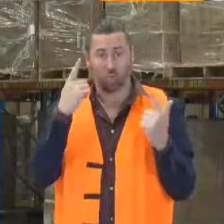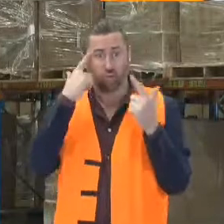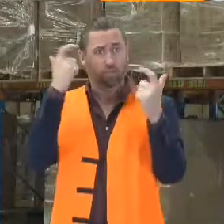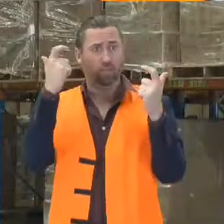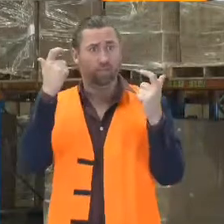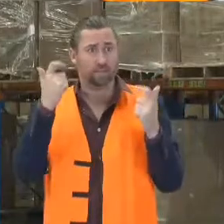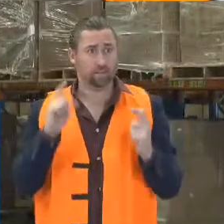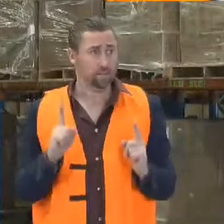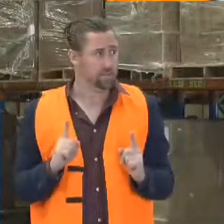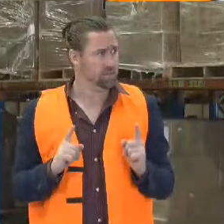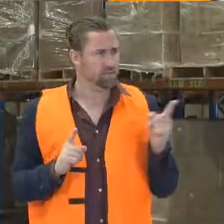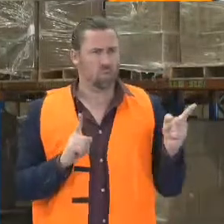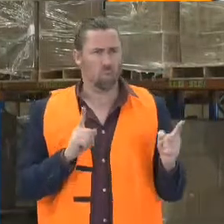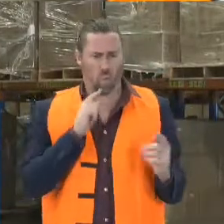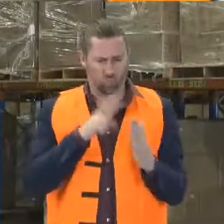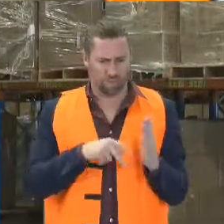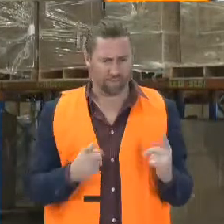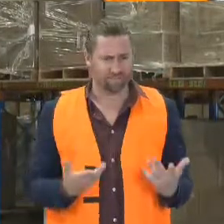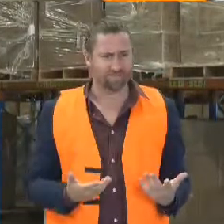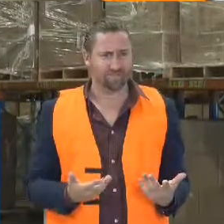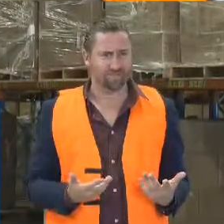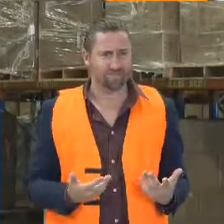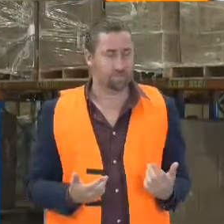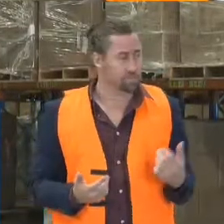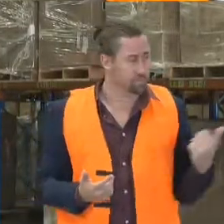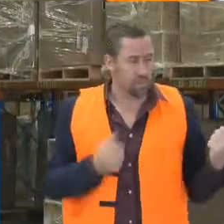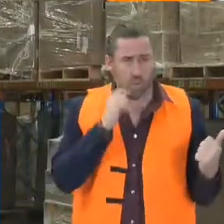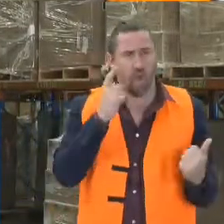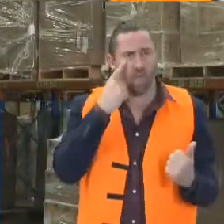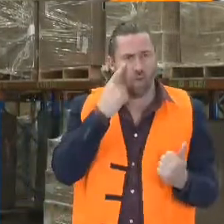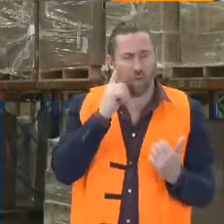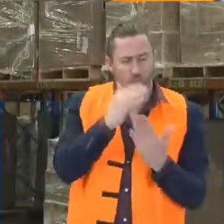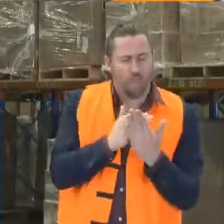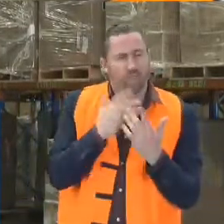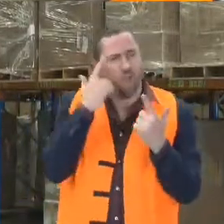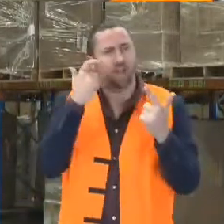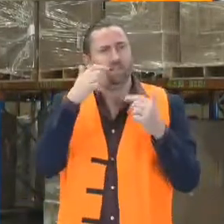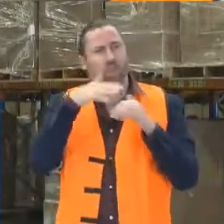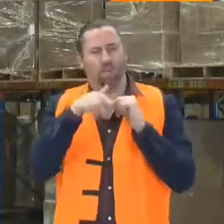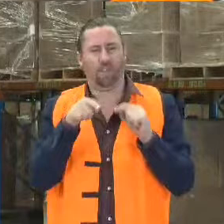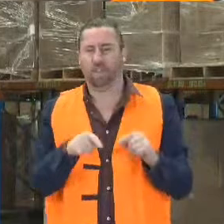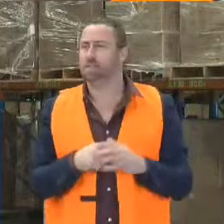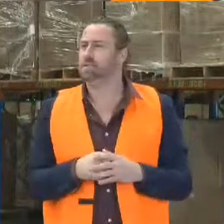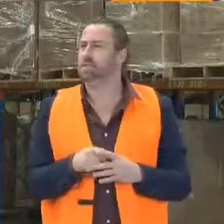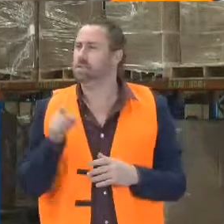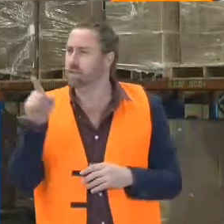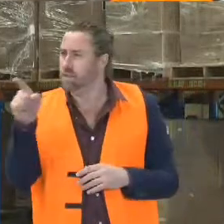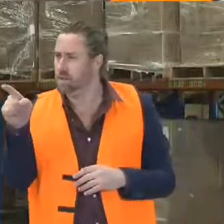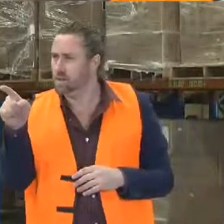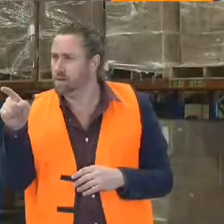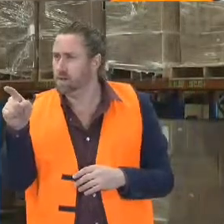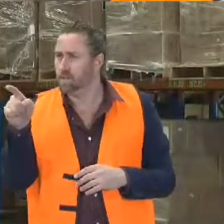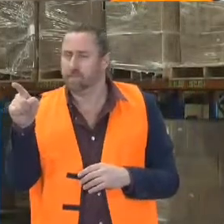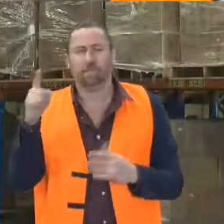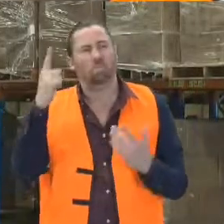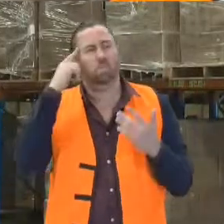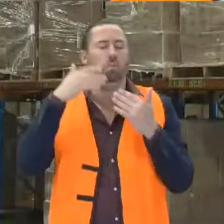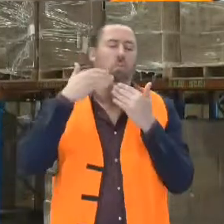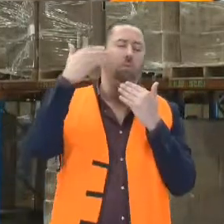Then what's she going to look at then? Well, she said she will look at the principle of it. Okay? Anything else?